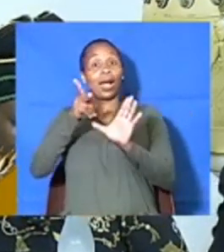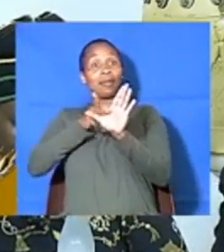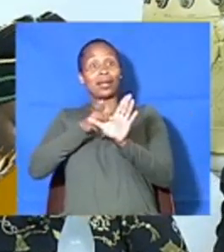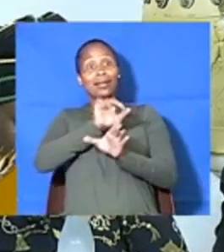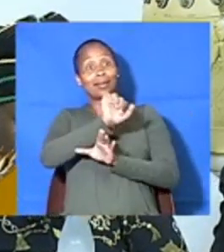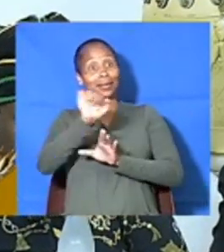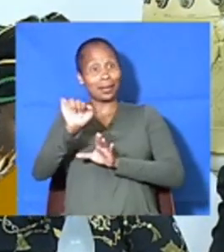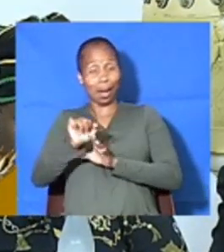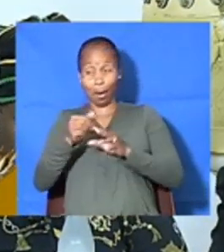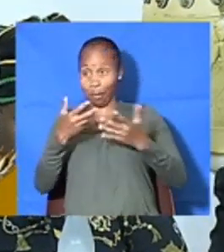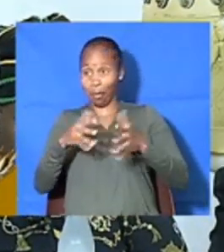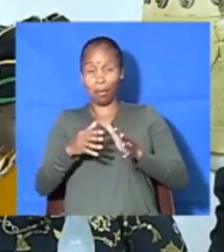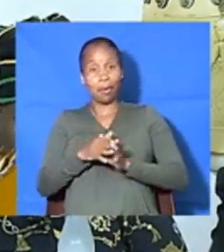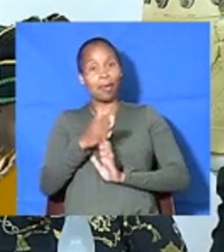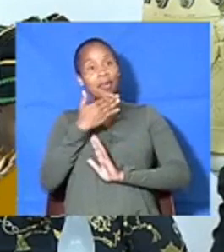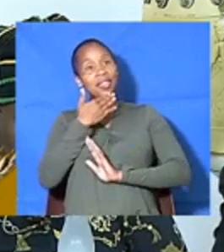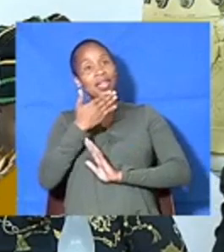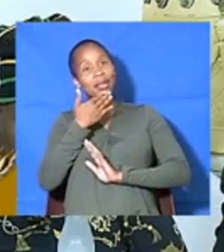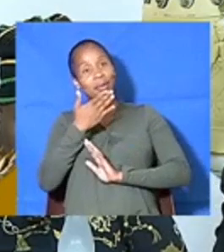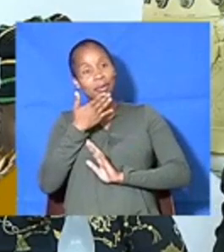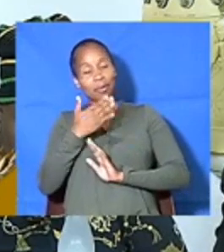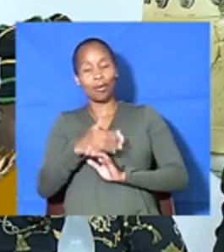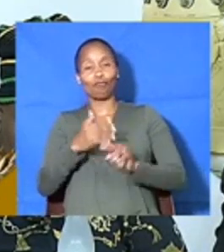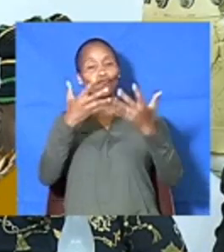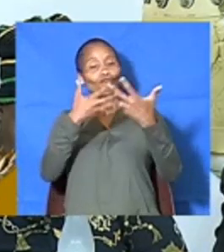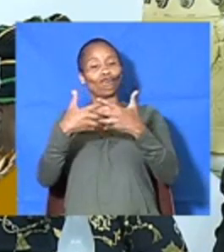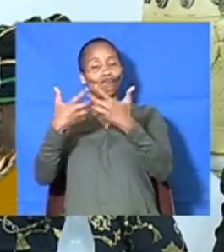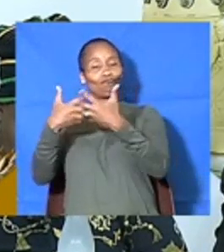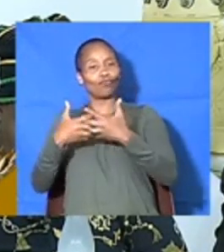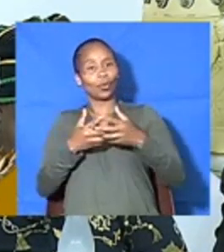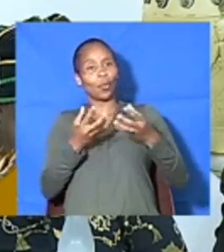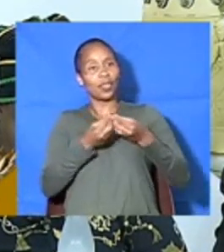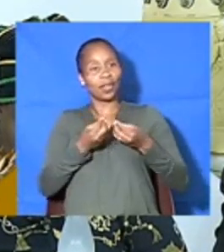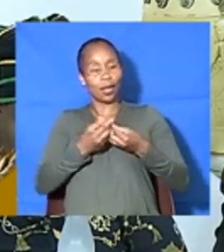Nam Bis National Health Insurance Bill.